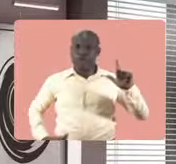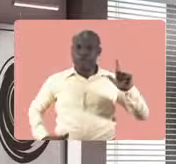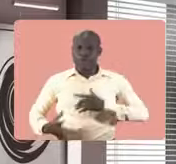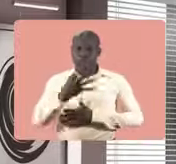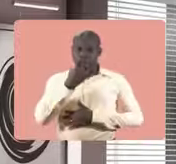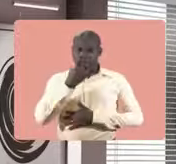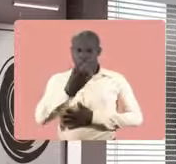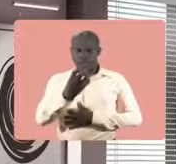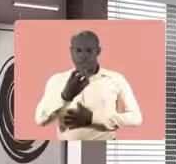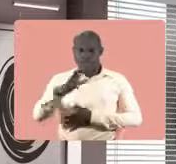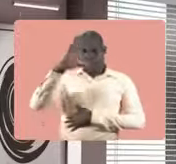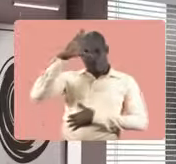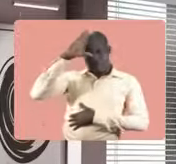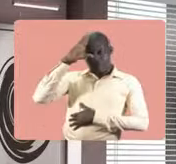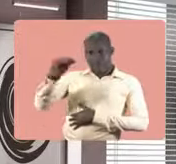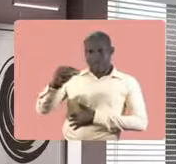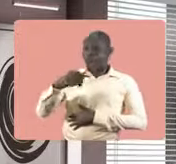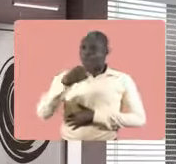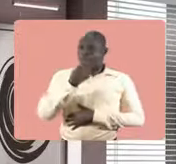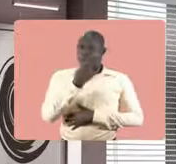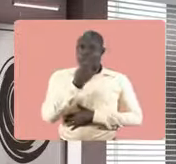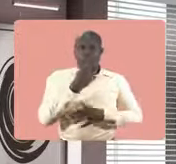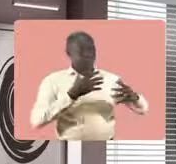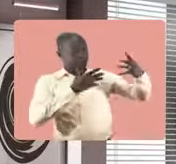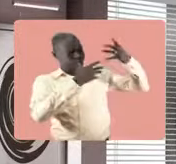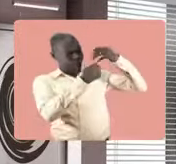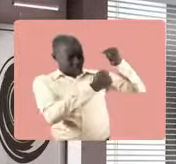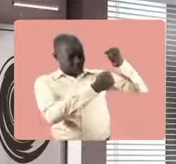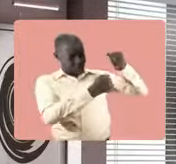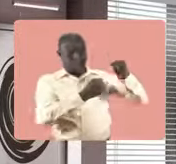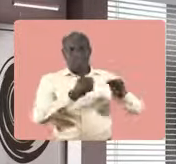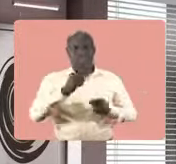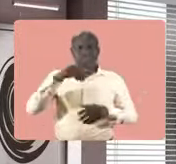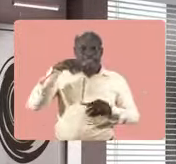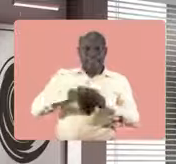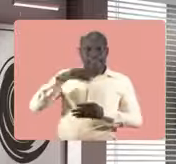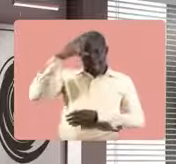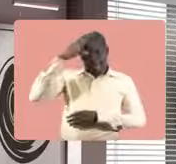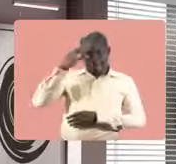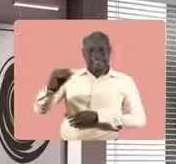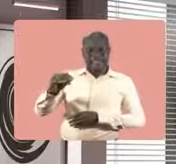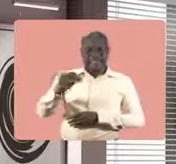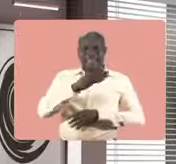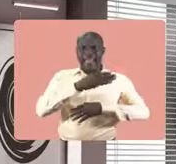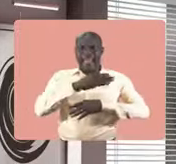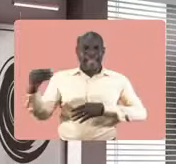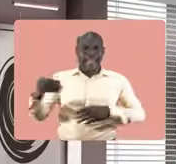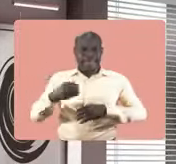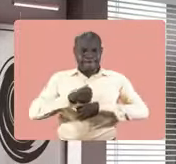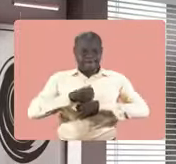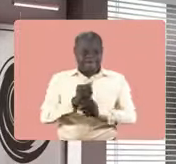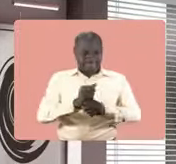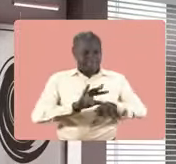Cursed is the man who trusts in man and makes flesh